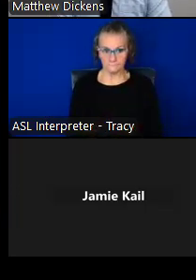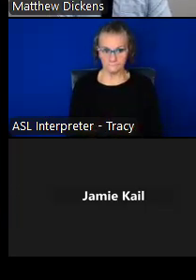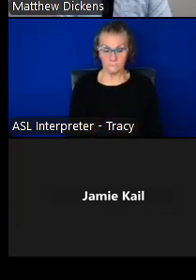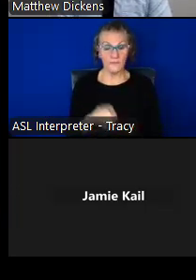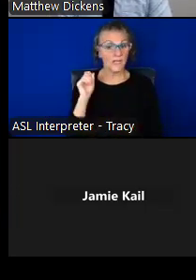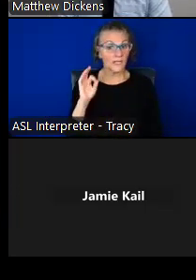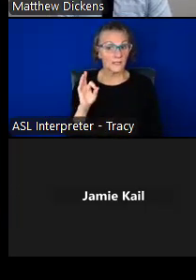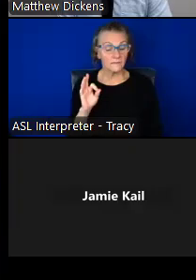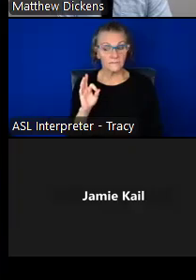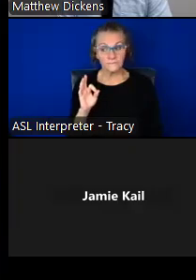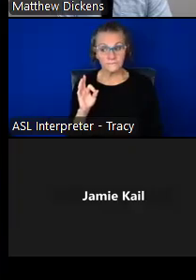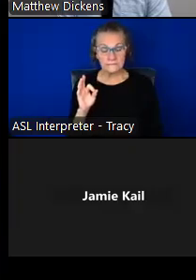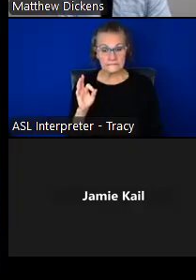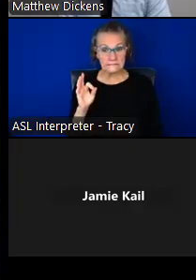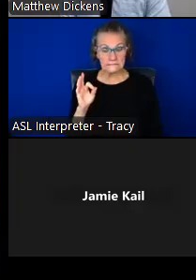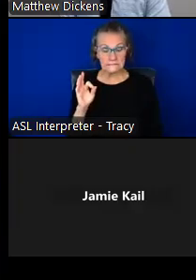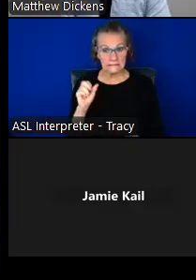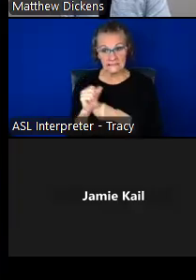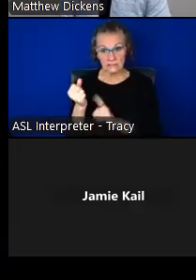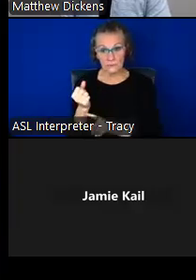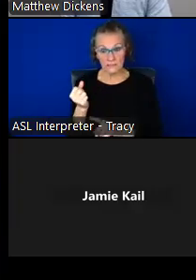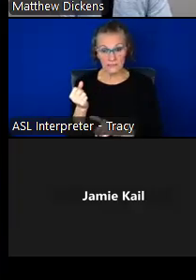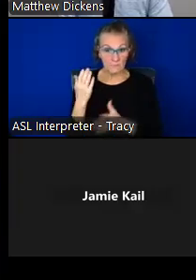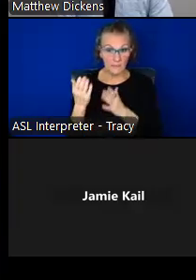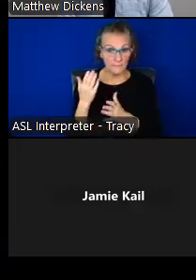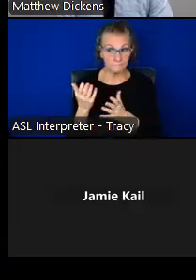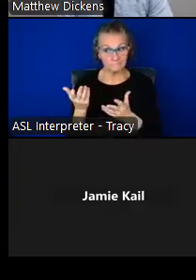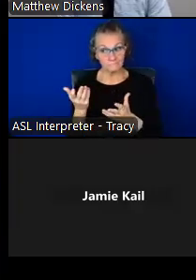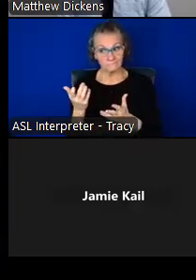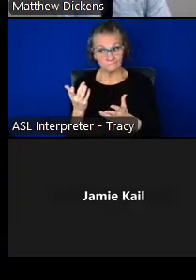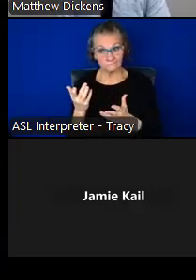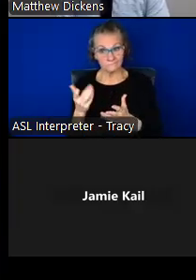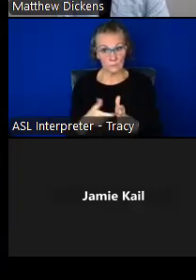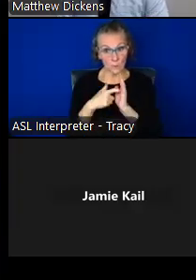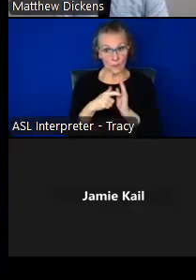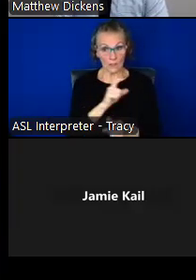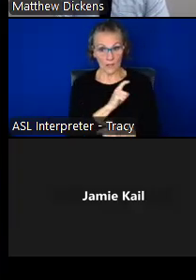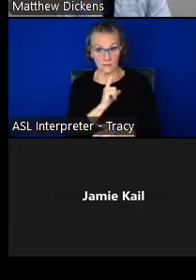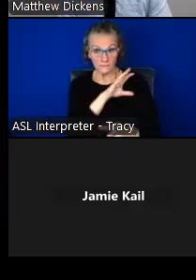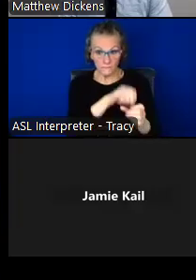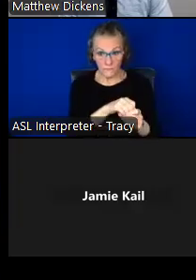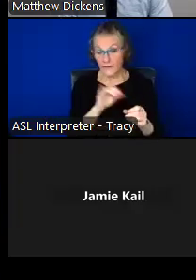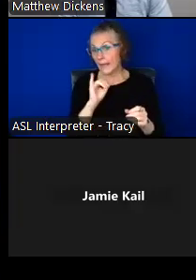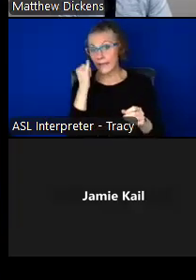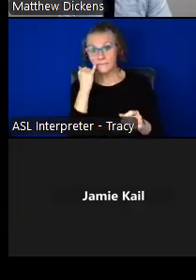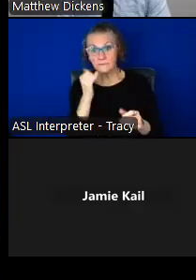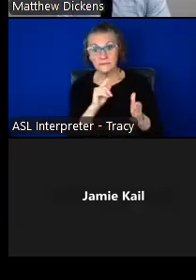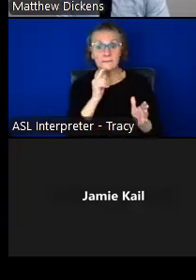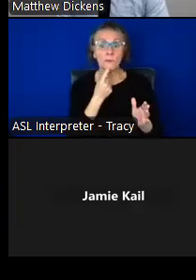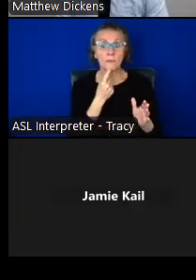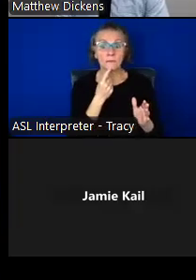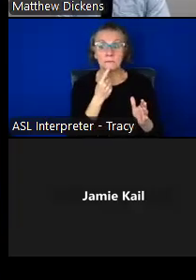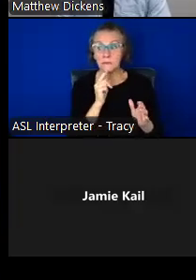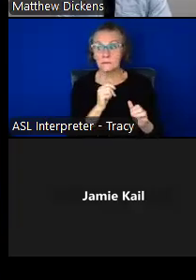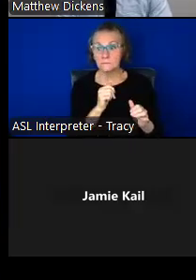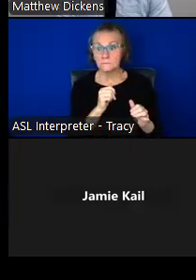If there are situations that that may also require law enforcement, such as when there is a life-threatening